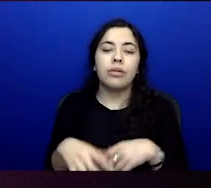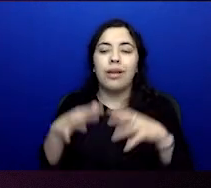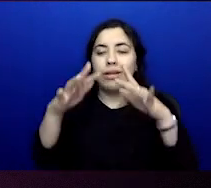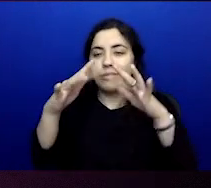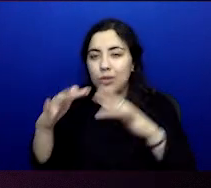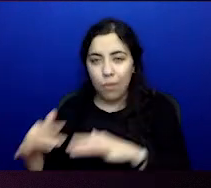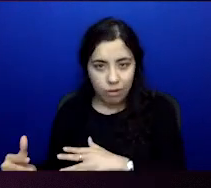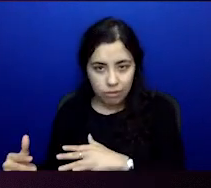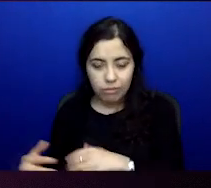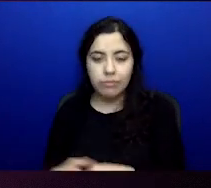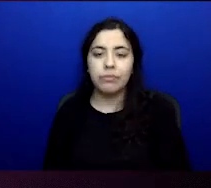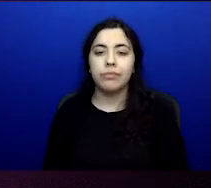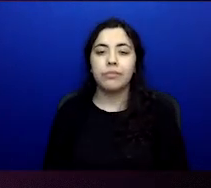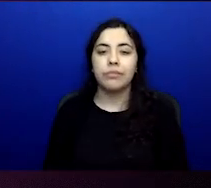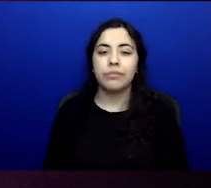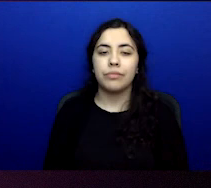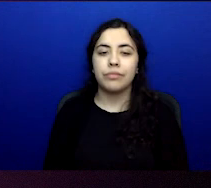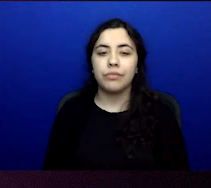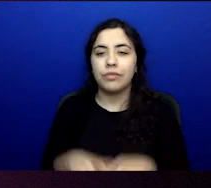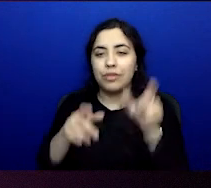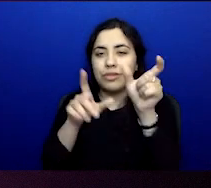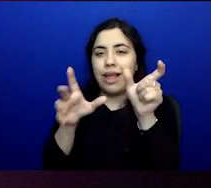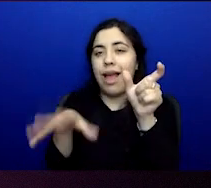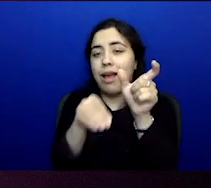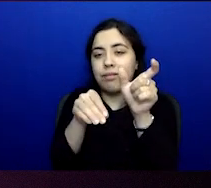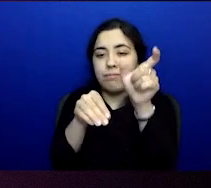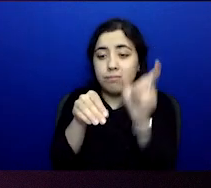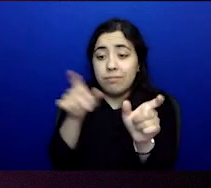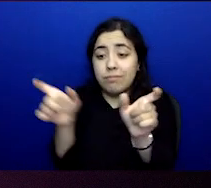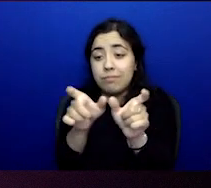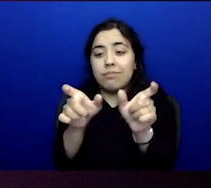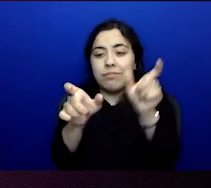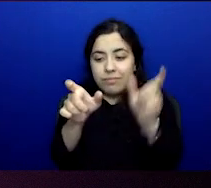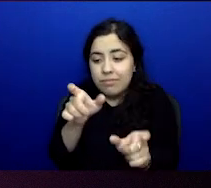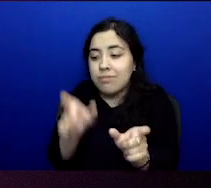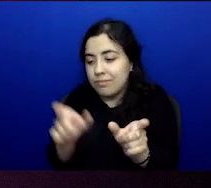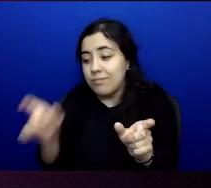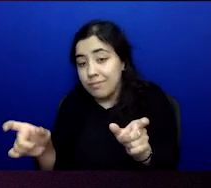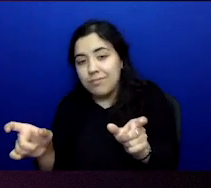on. So the next step is that we will